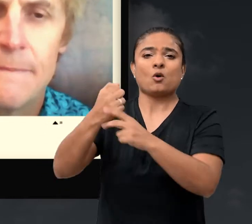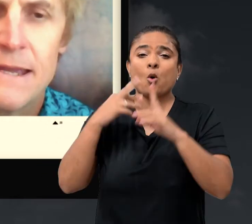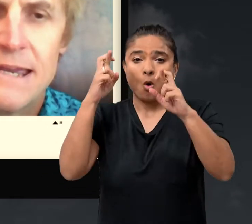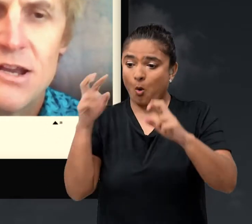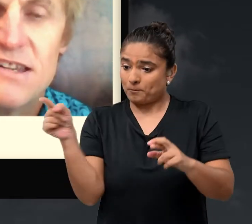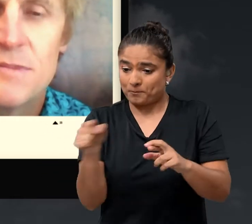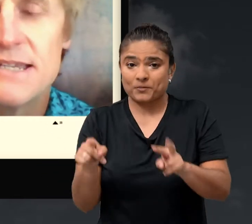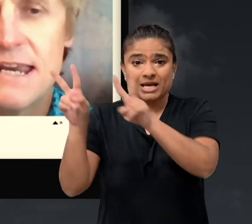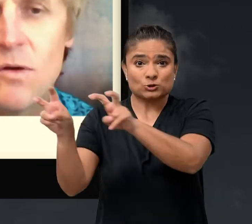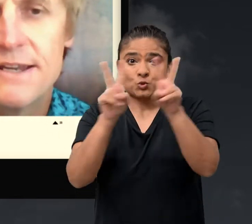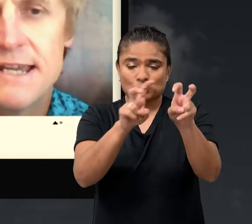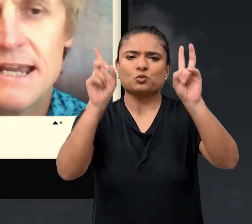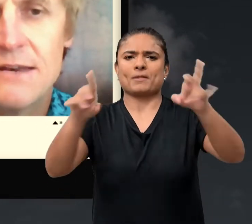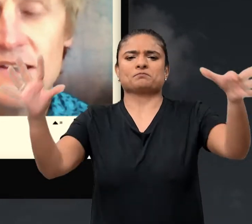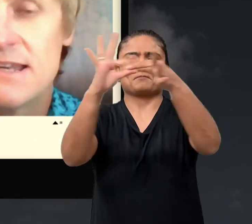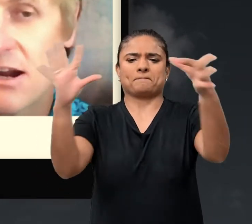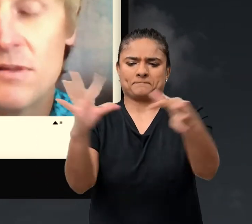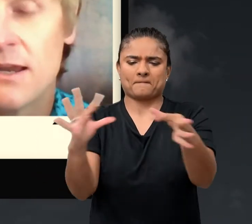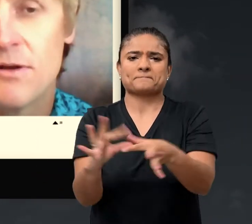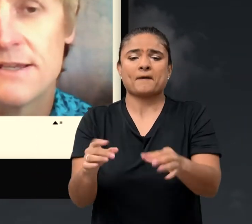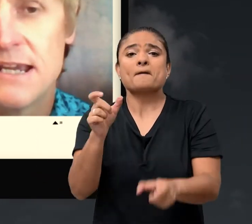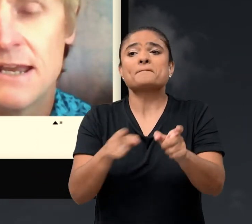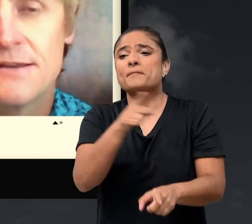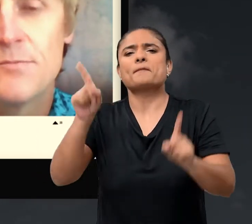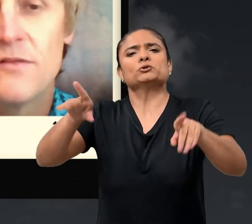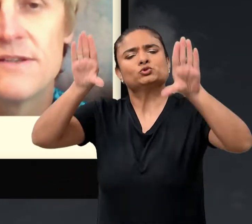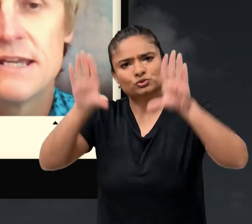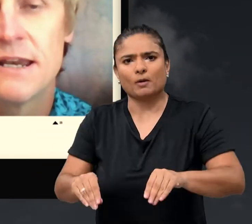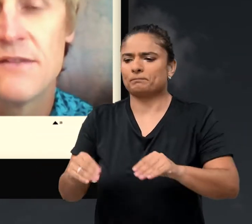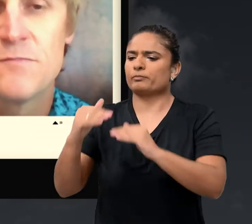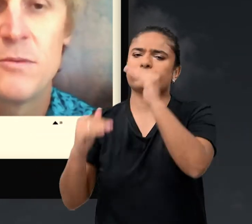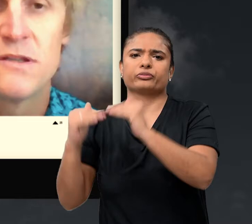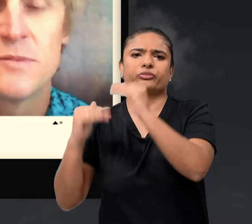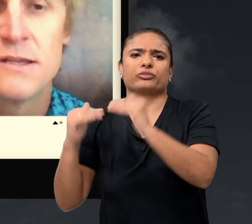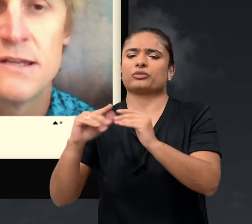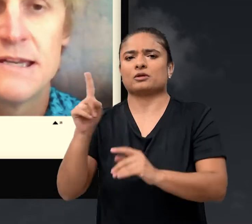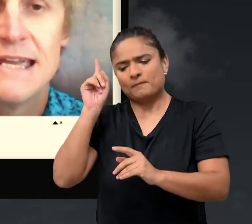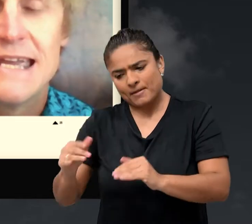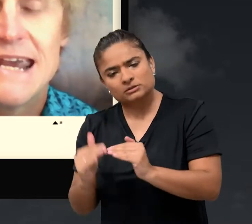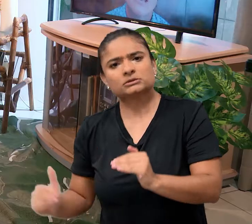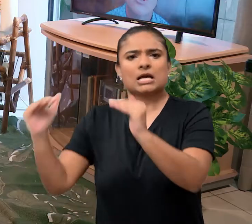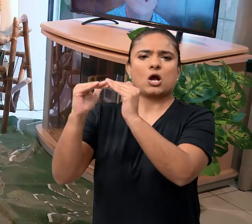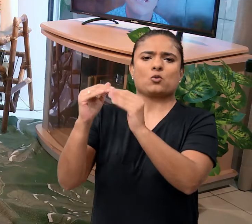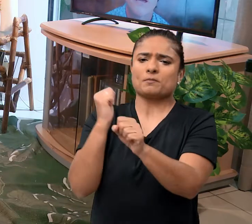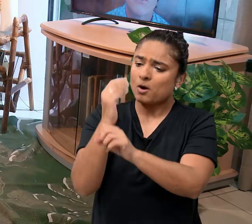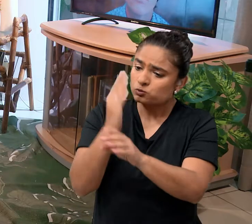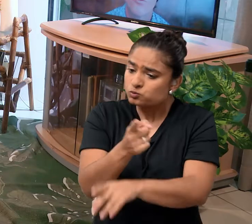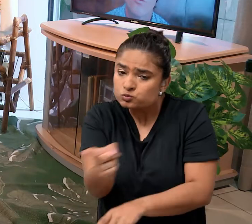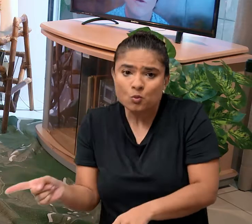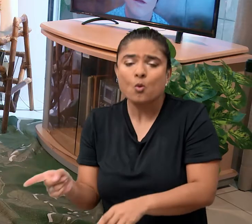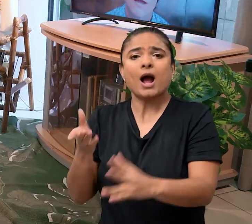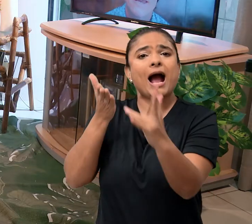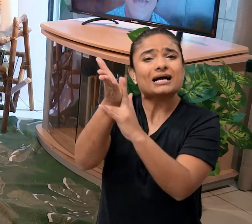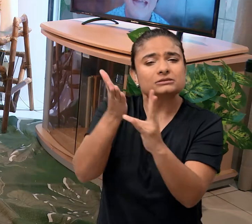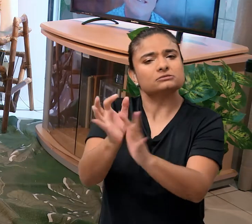well, disability inequality, and we see terrible inequality and poverty in the lives of people with disabilities. It's just another